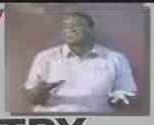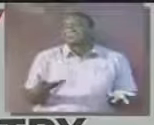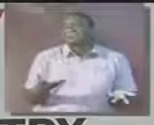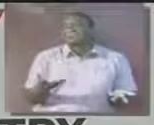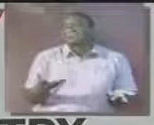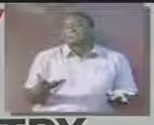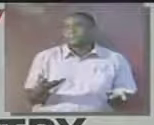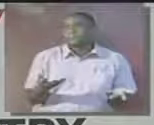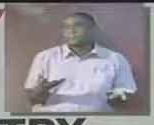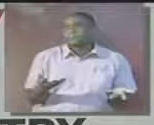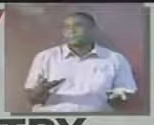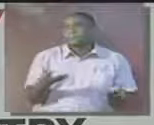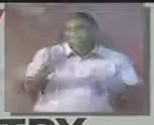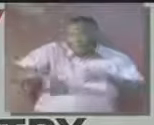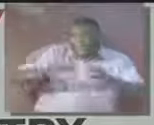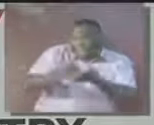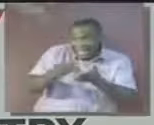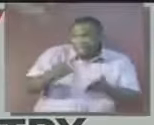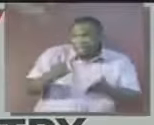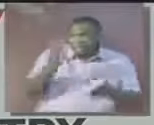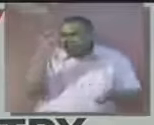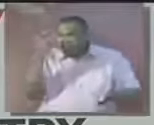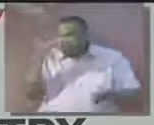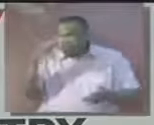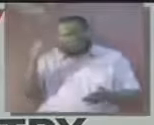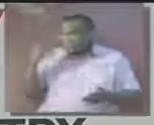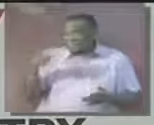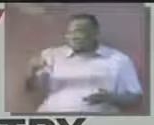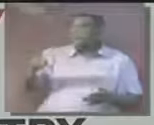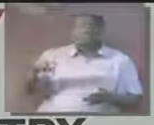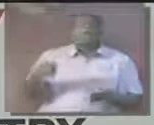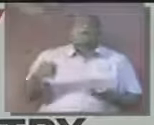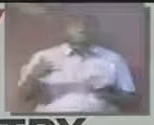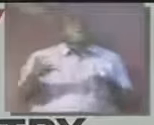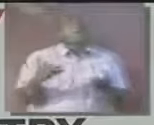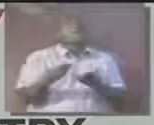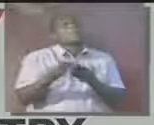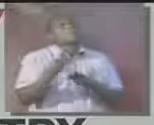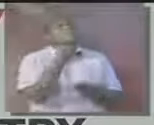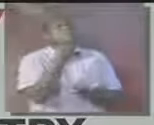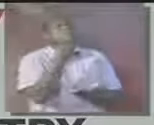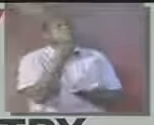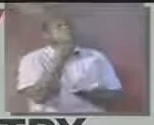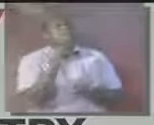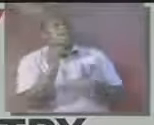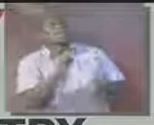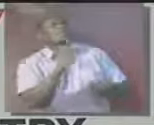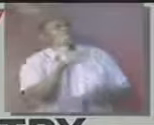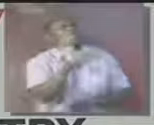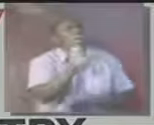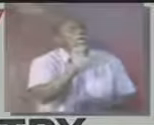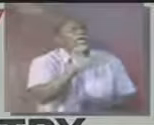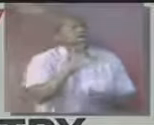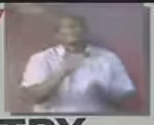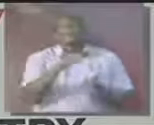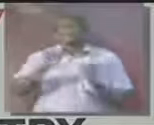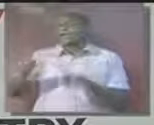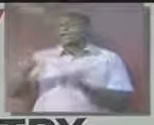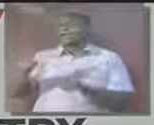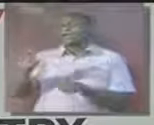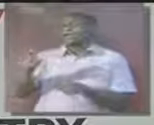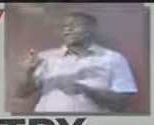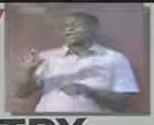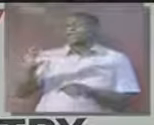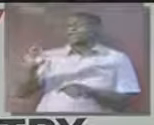Junction? Now is the time to shelter in place. So I'm hoping that that message gets